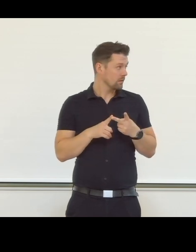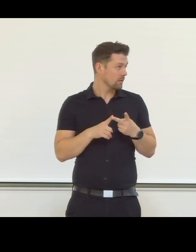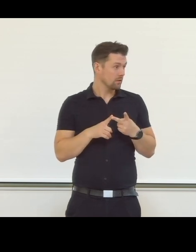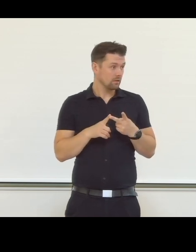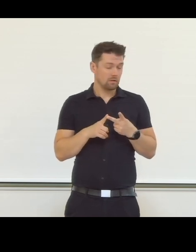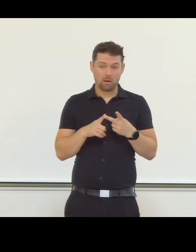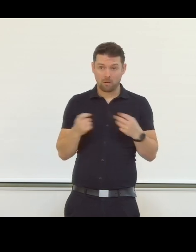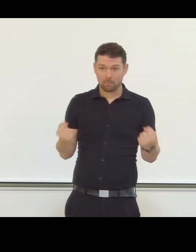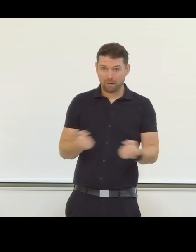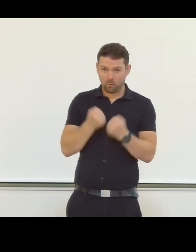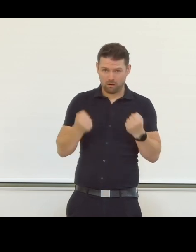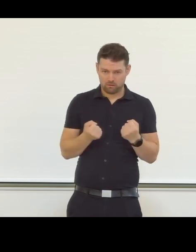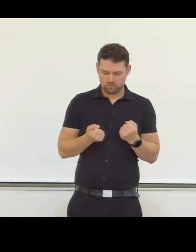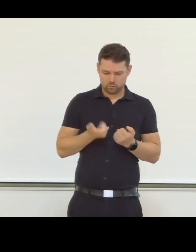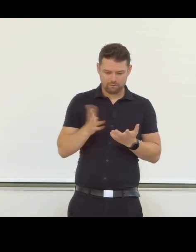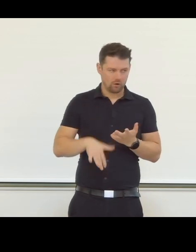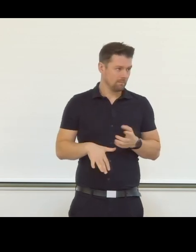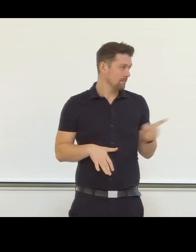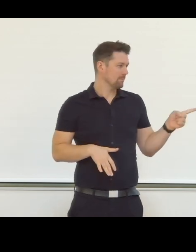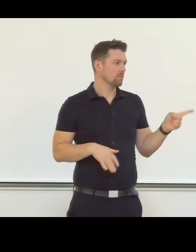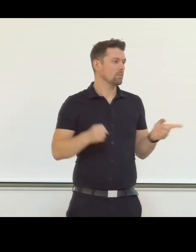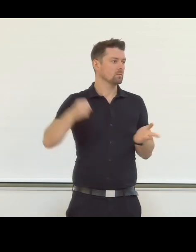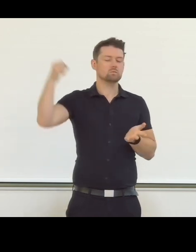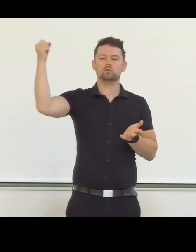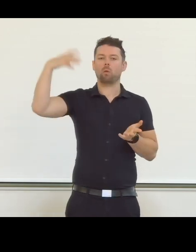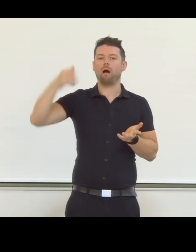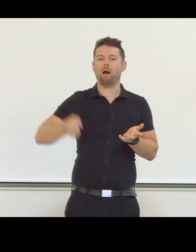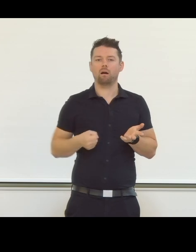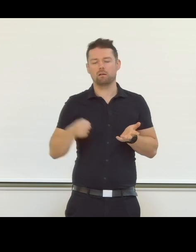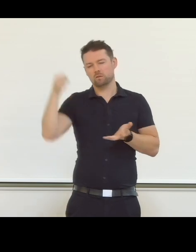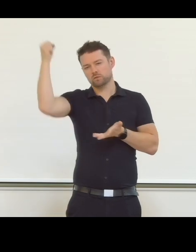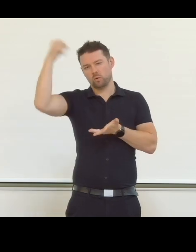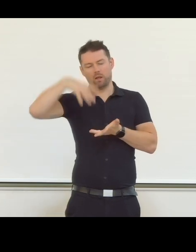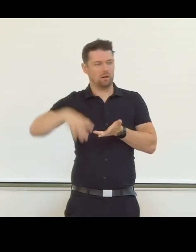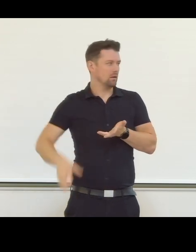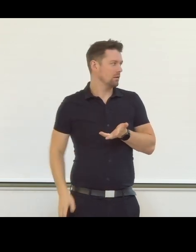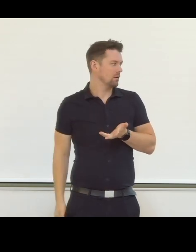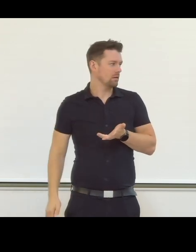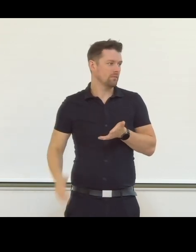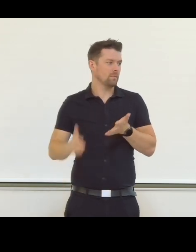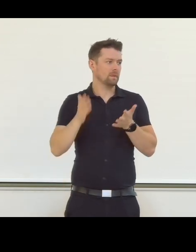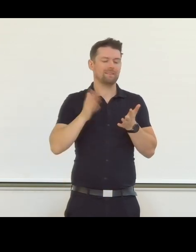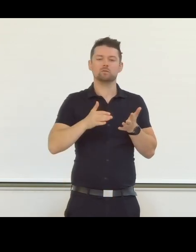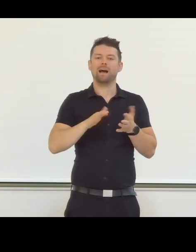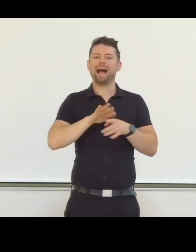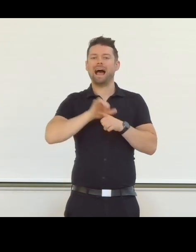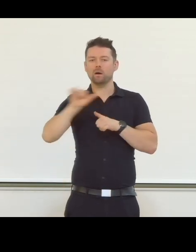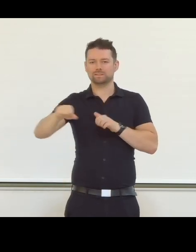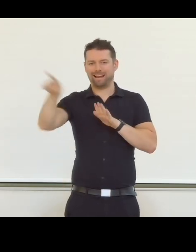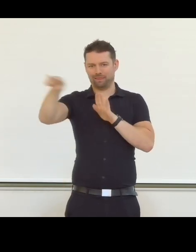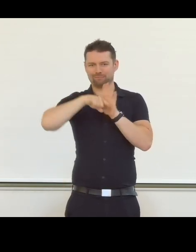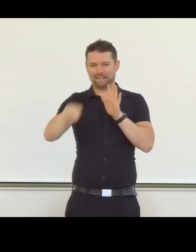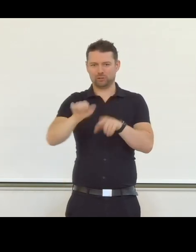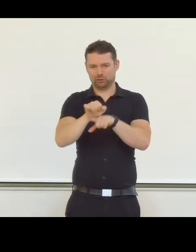essentially. Just the solar arrays would be somewhere? Would have to be outside the radiation shield. Right.